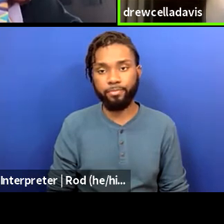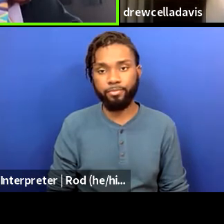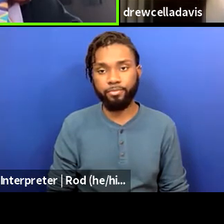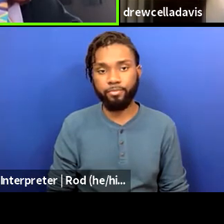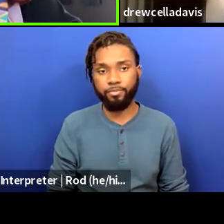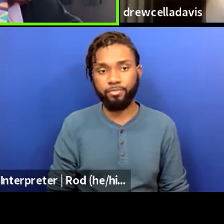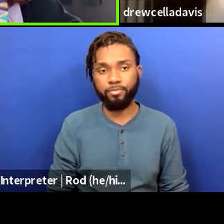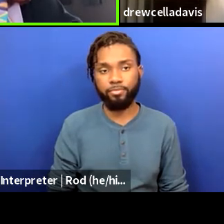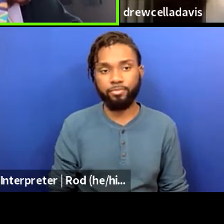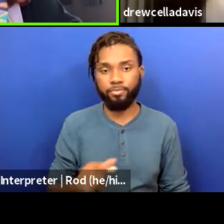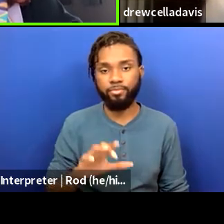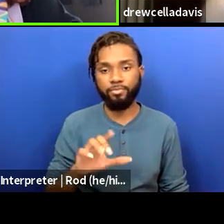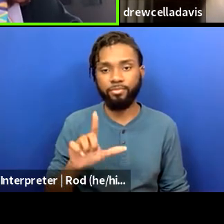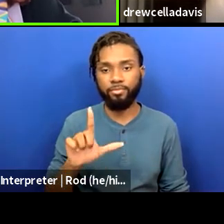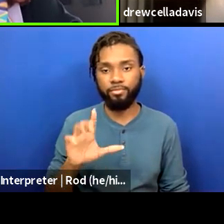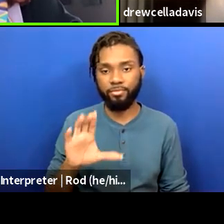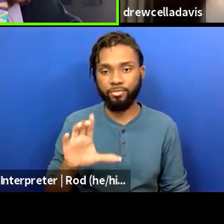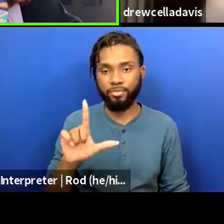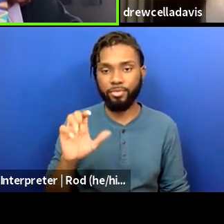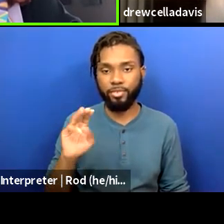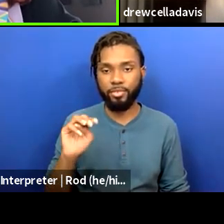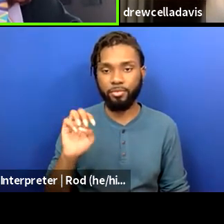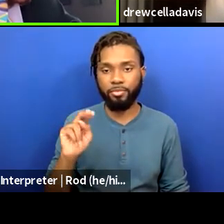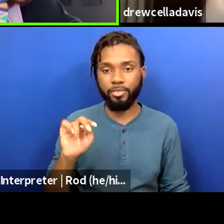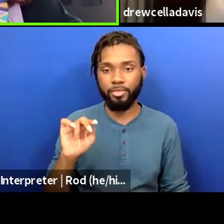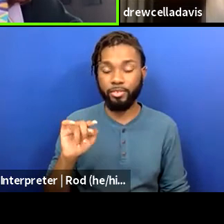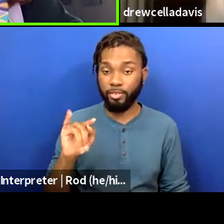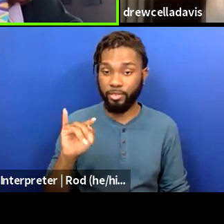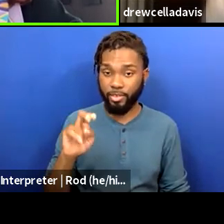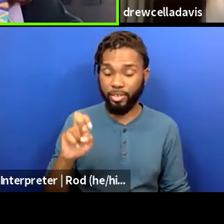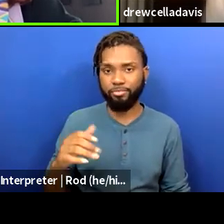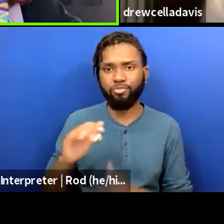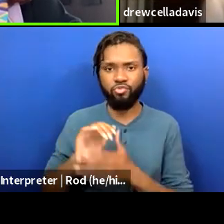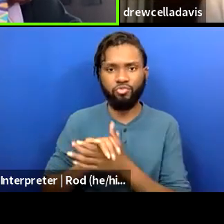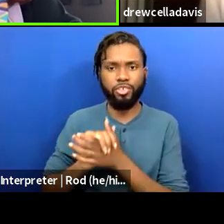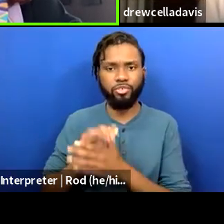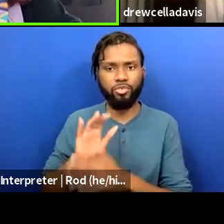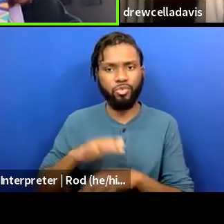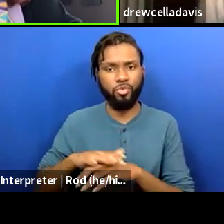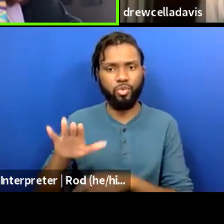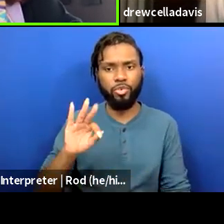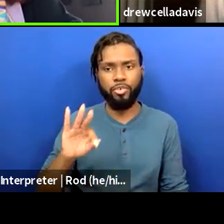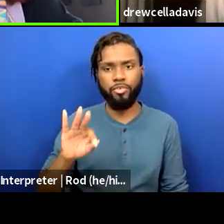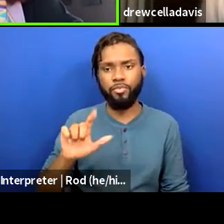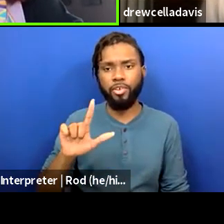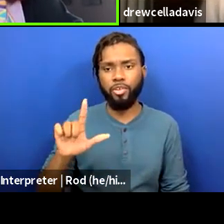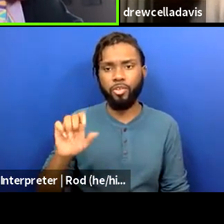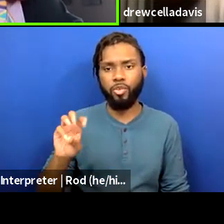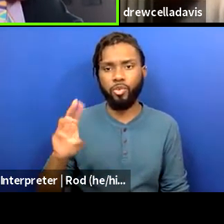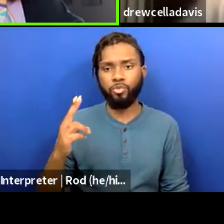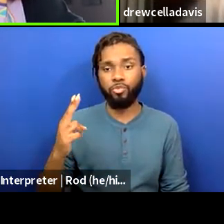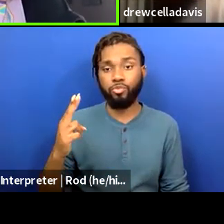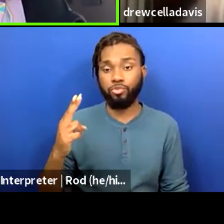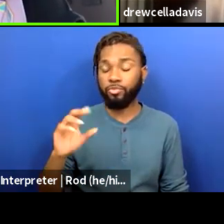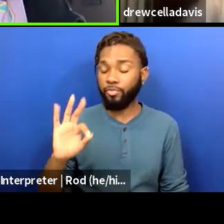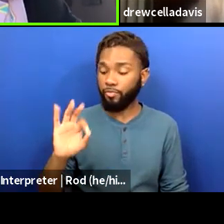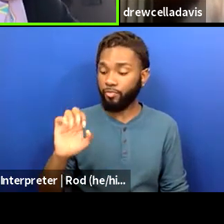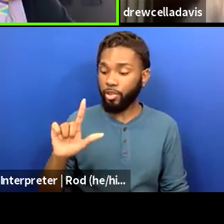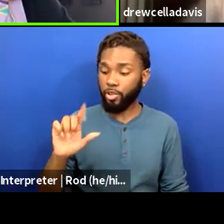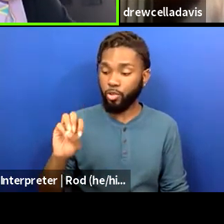yeah. Awesome. Congratulations on those fellowships too. I think